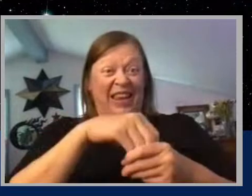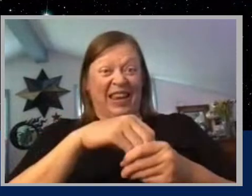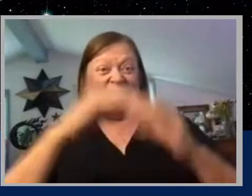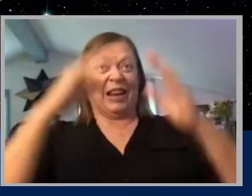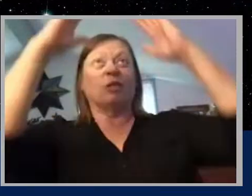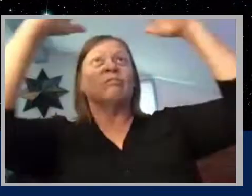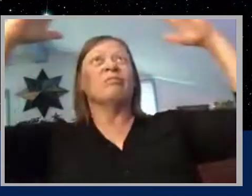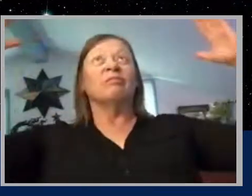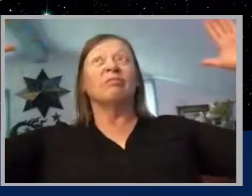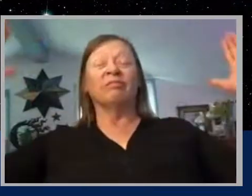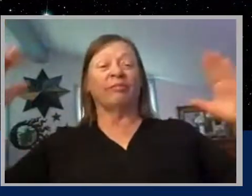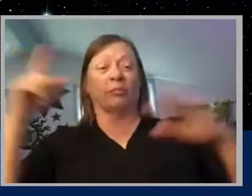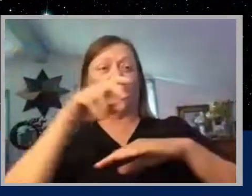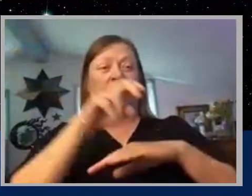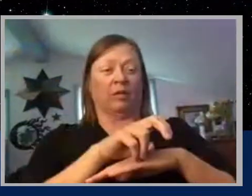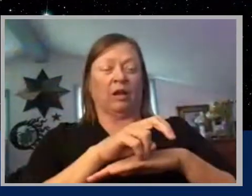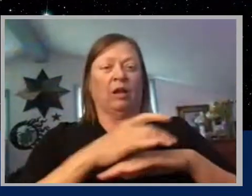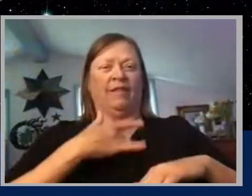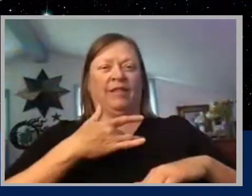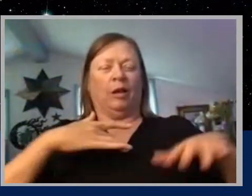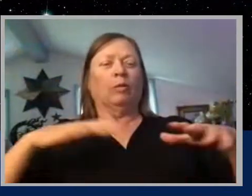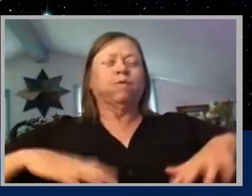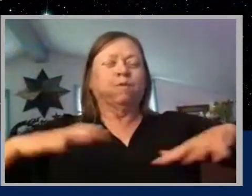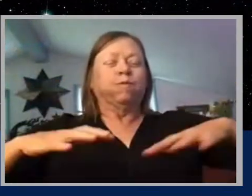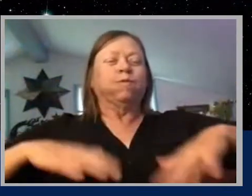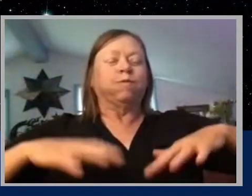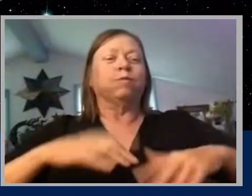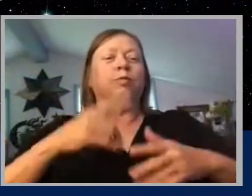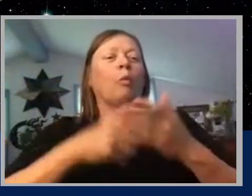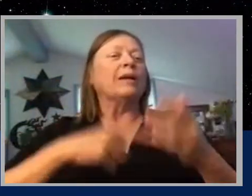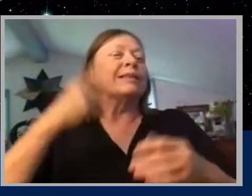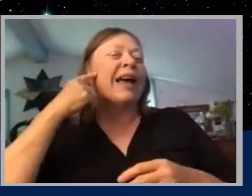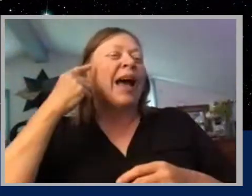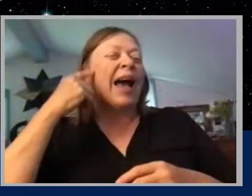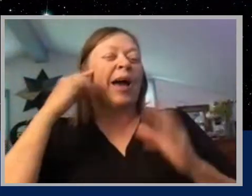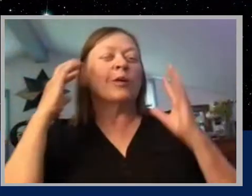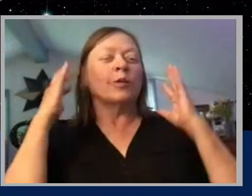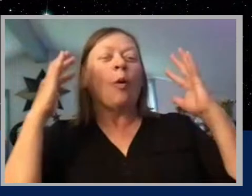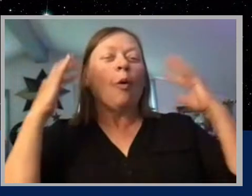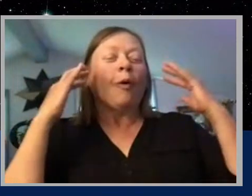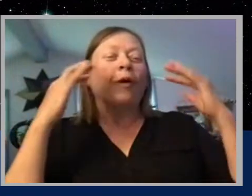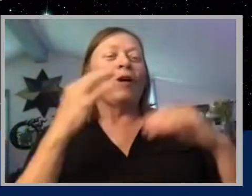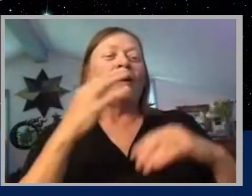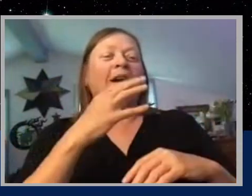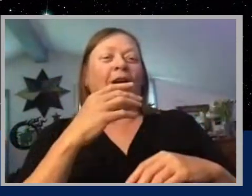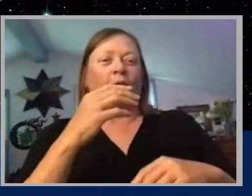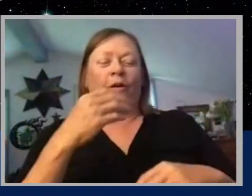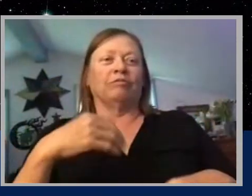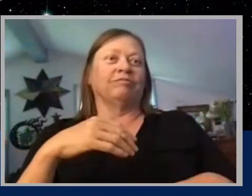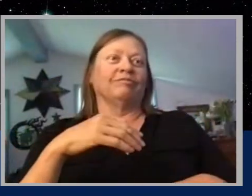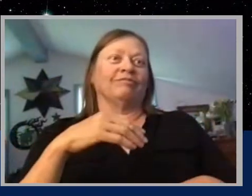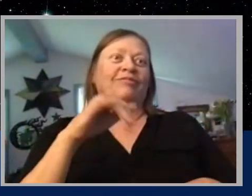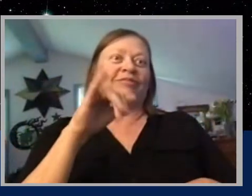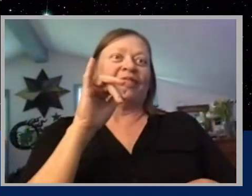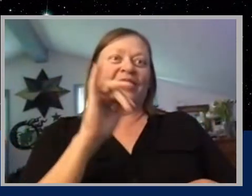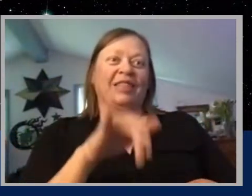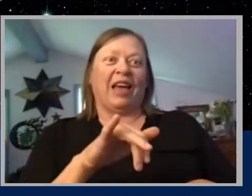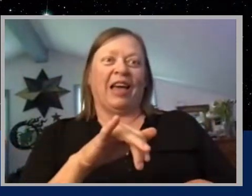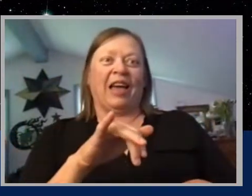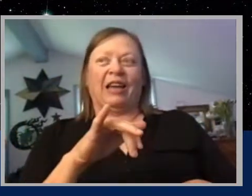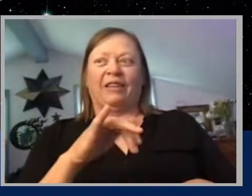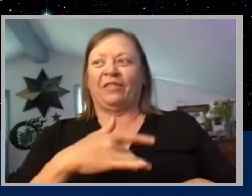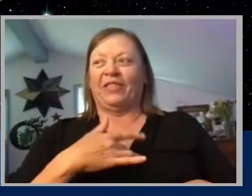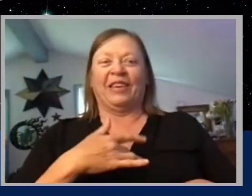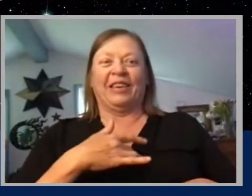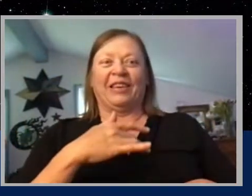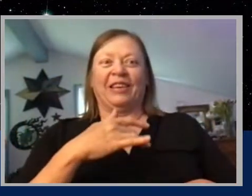sounds like to come back to Earth, and you also get to feel that it shakes you. Of course, you don't get to feel the G's, and I'm